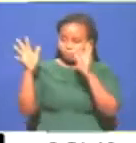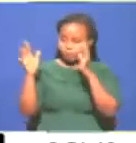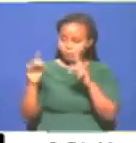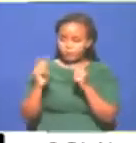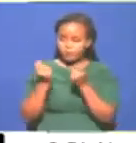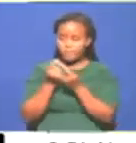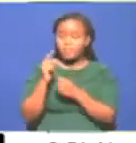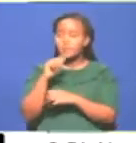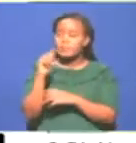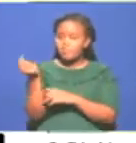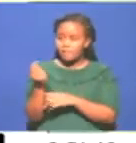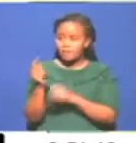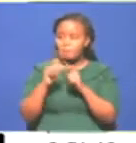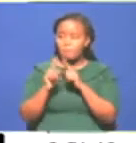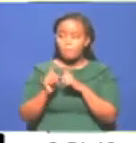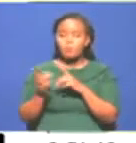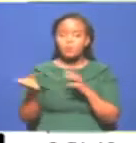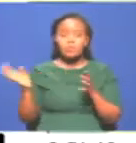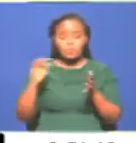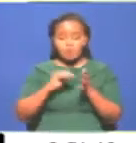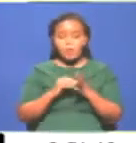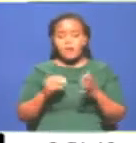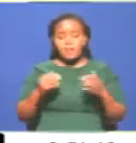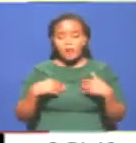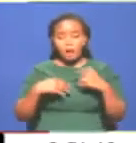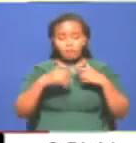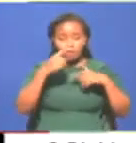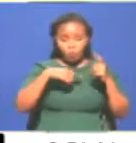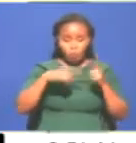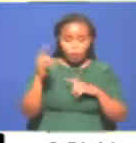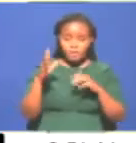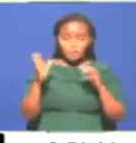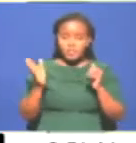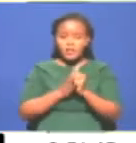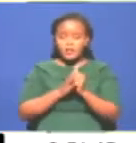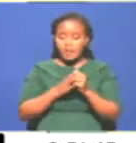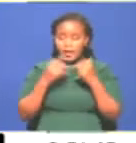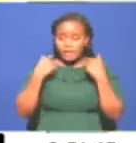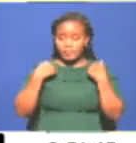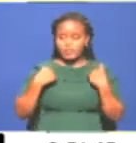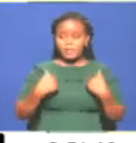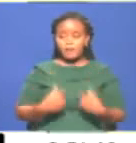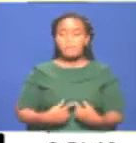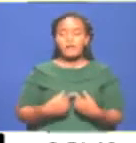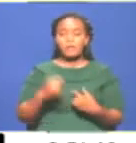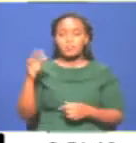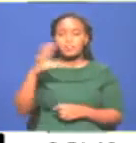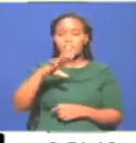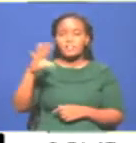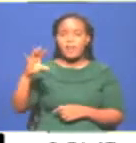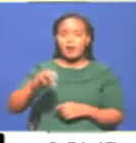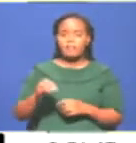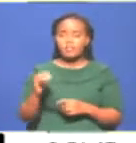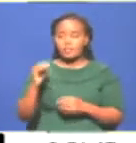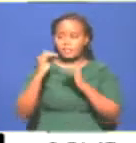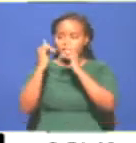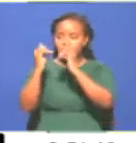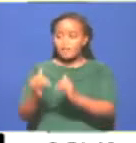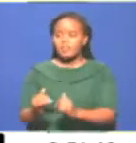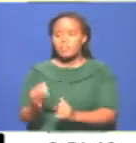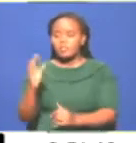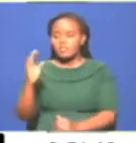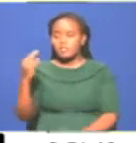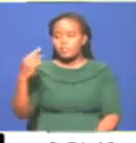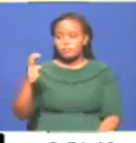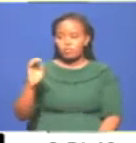Team Kenya also made us proud when they bagged 9 medals in the African Schools Individual Chess Championship, which came to a